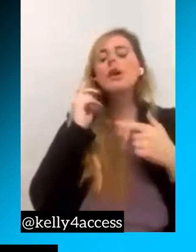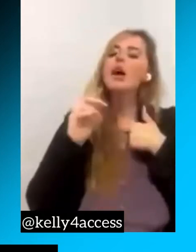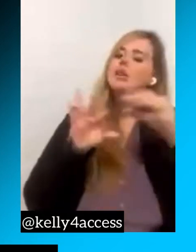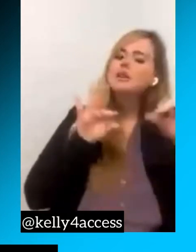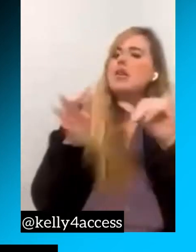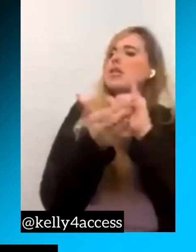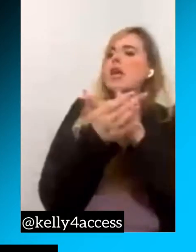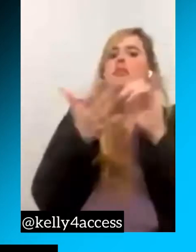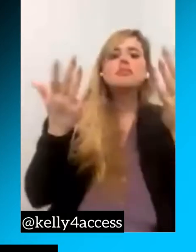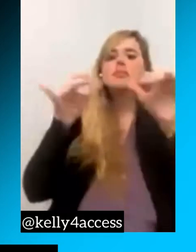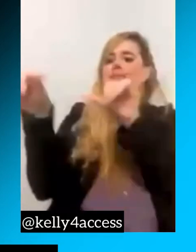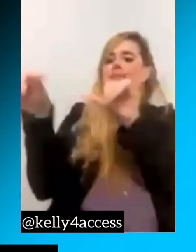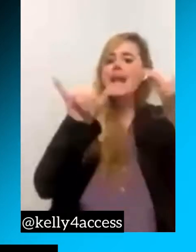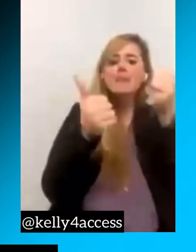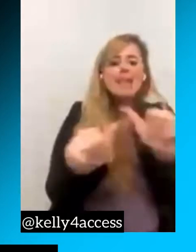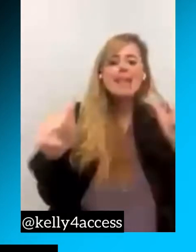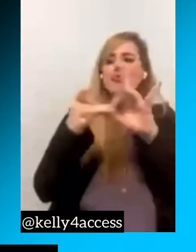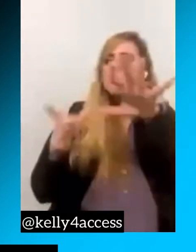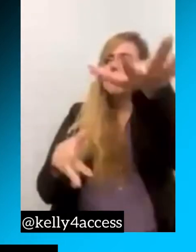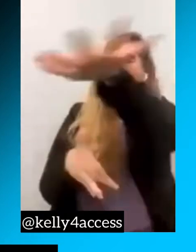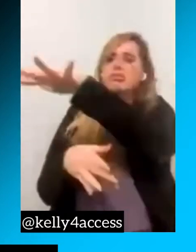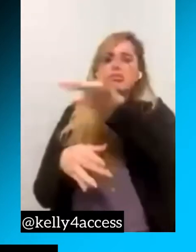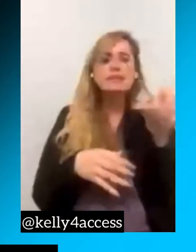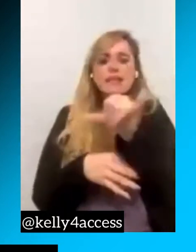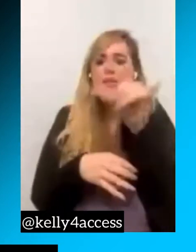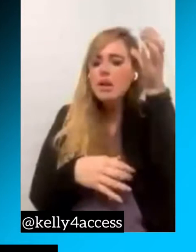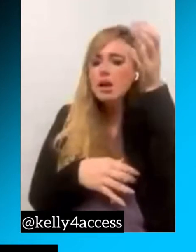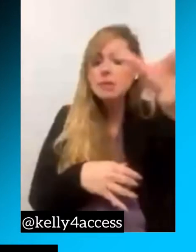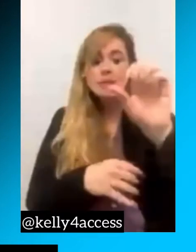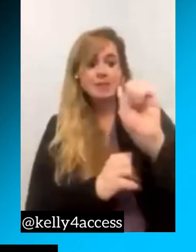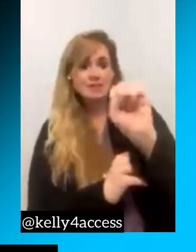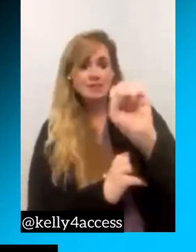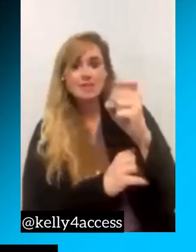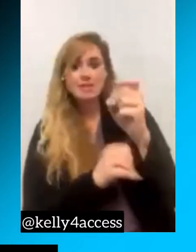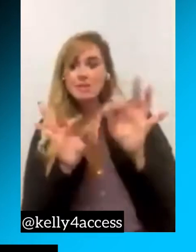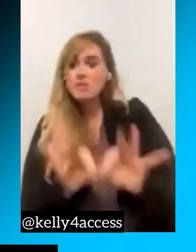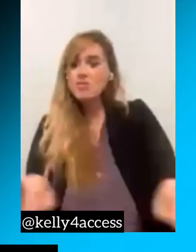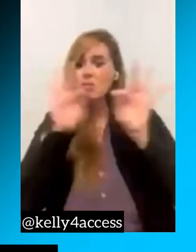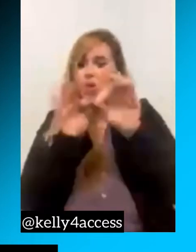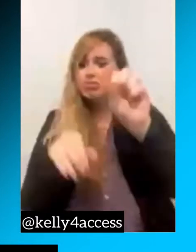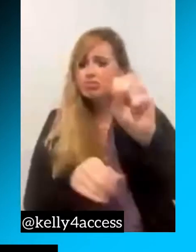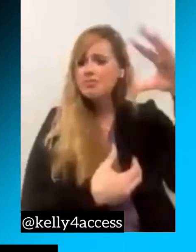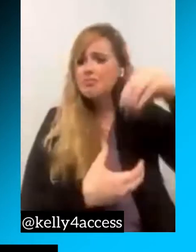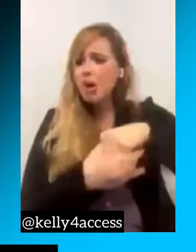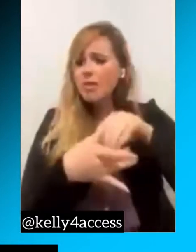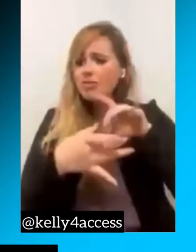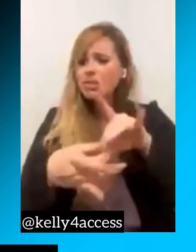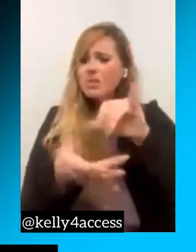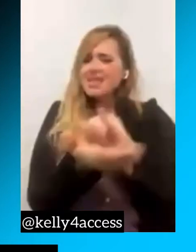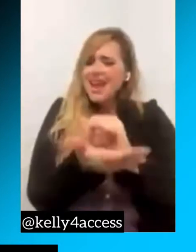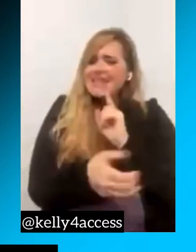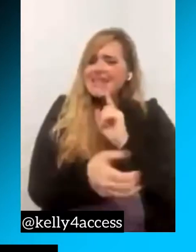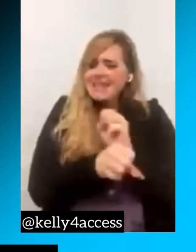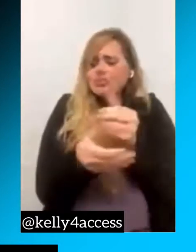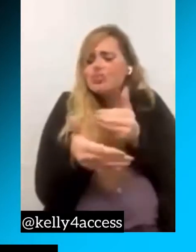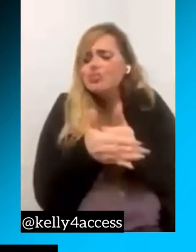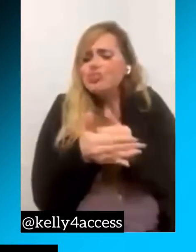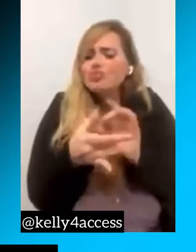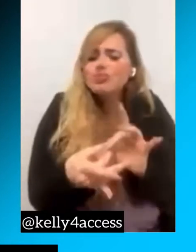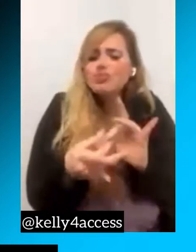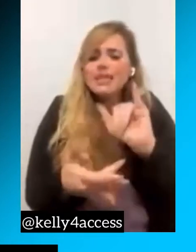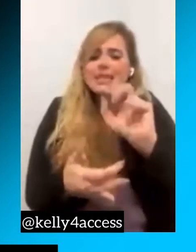conventional relationship, I would say, sex is a part of it. Like, it's a part of that intimacy, but it's not required for that